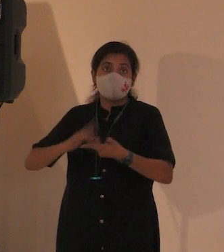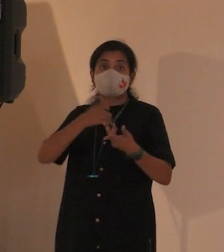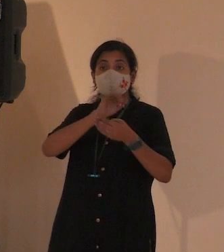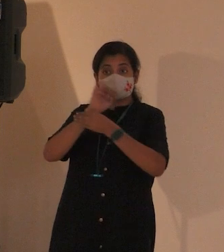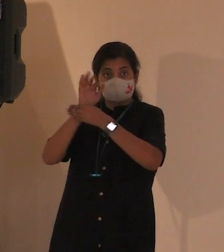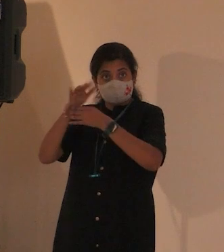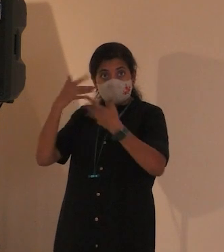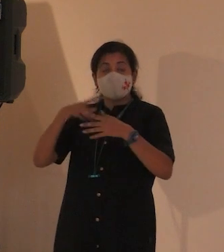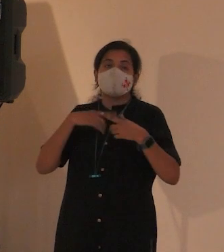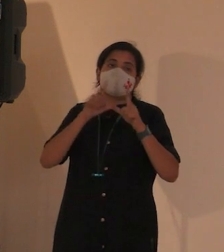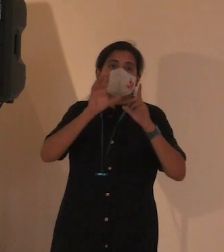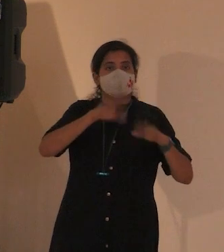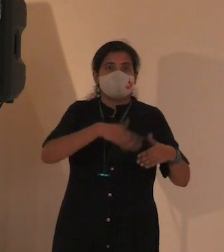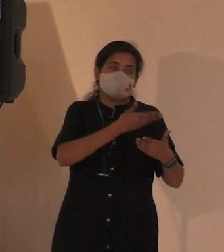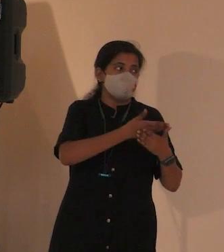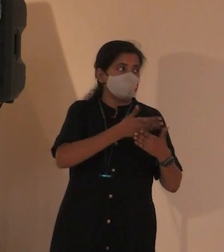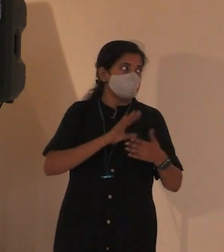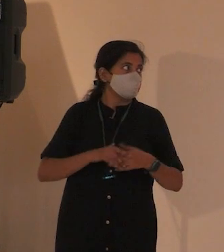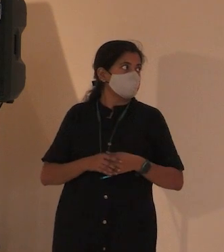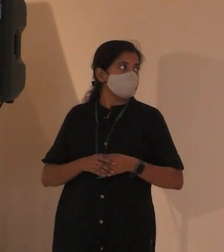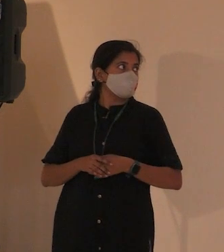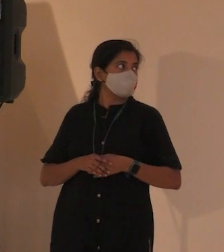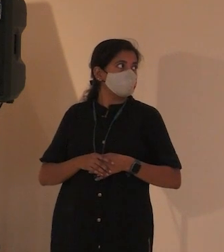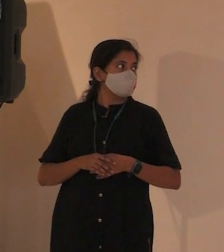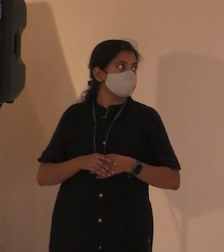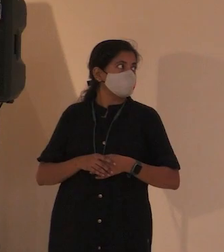is, and all that has been curated in this.